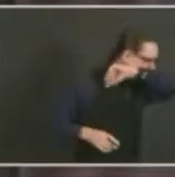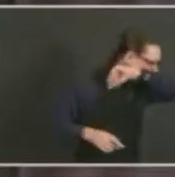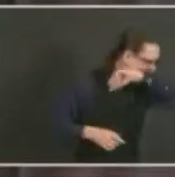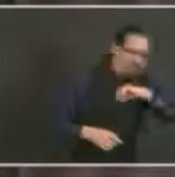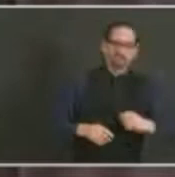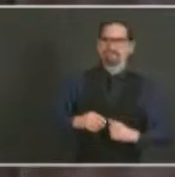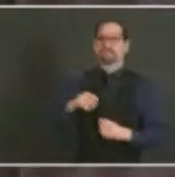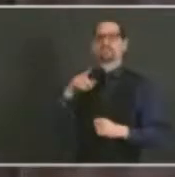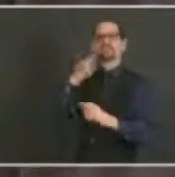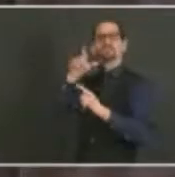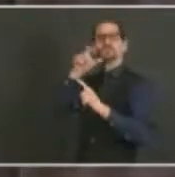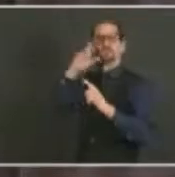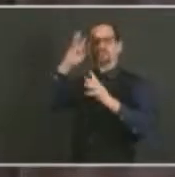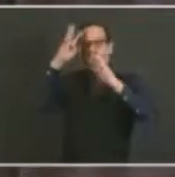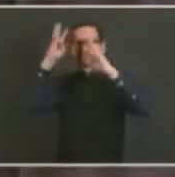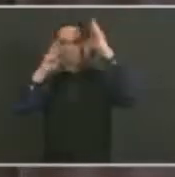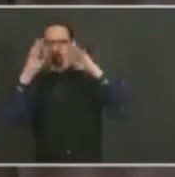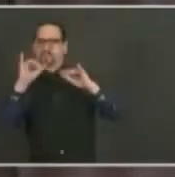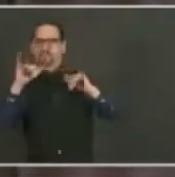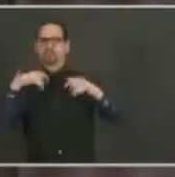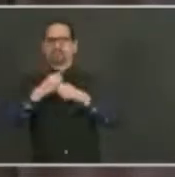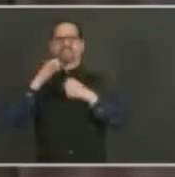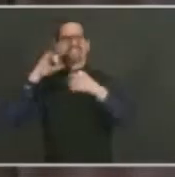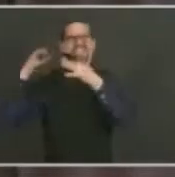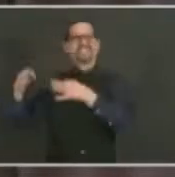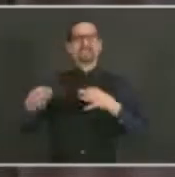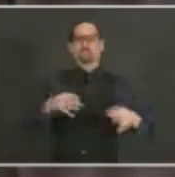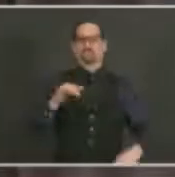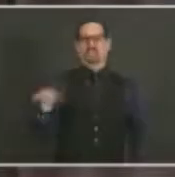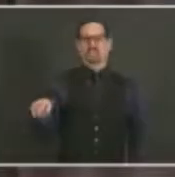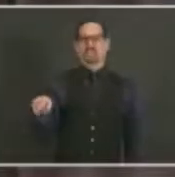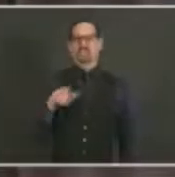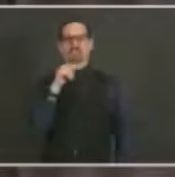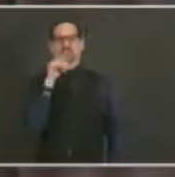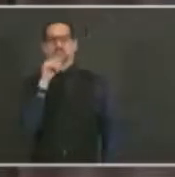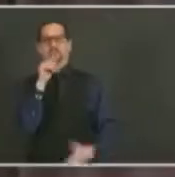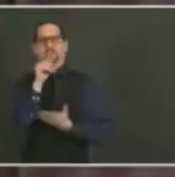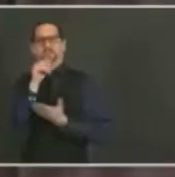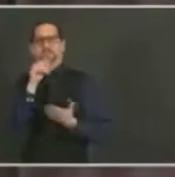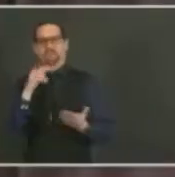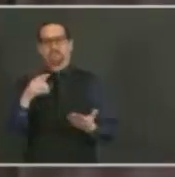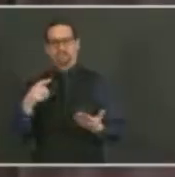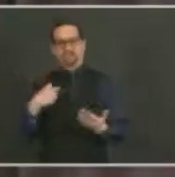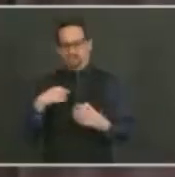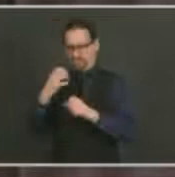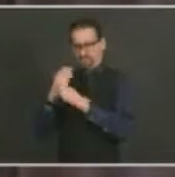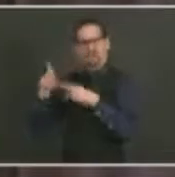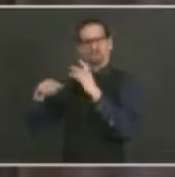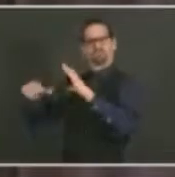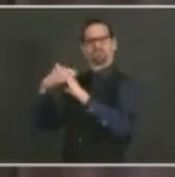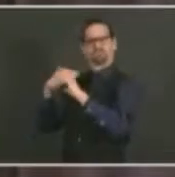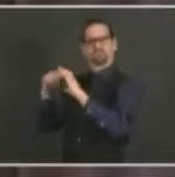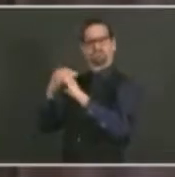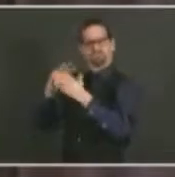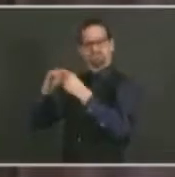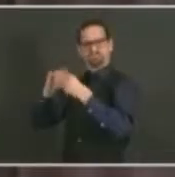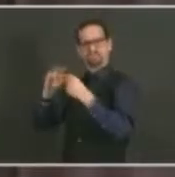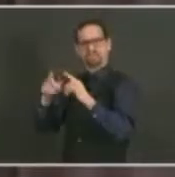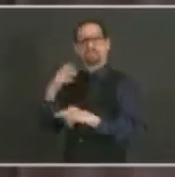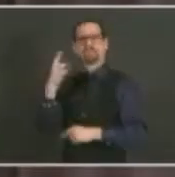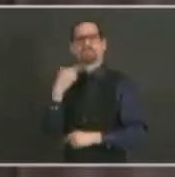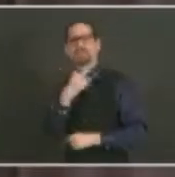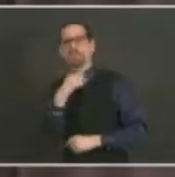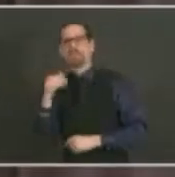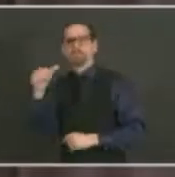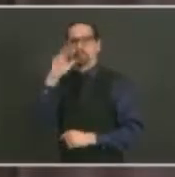these decisions as far as the reopening? I mean, I'm already getting at least a dozen messages from people who work in restaurant or bar environments